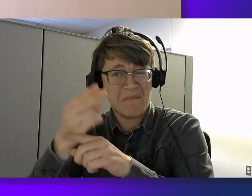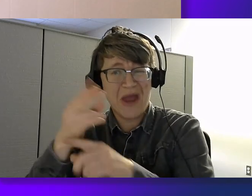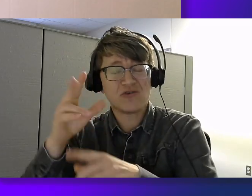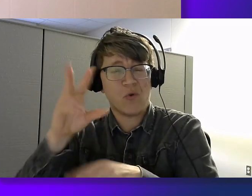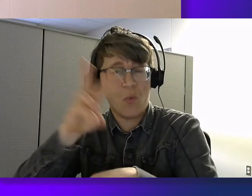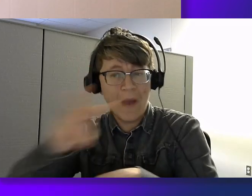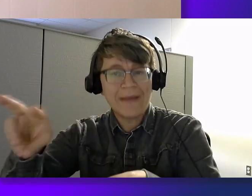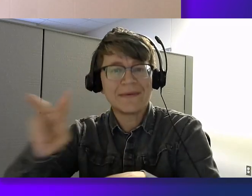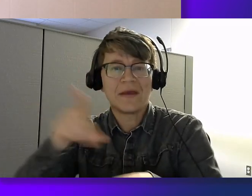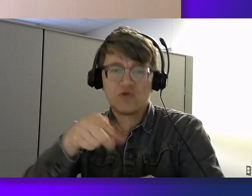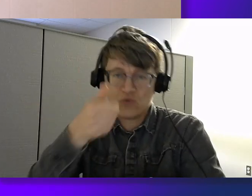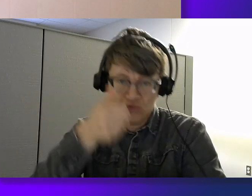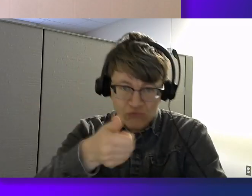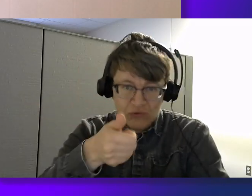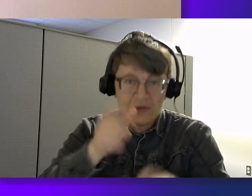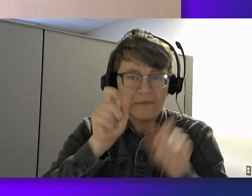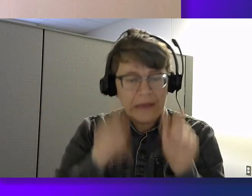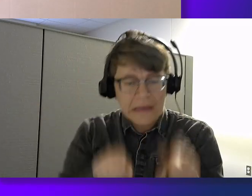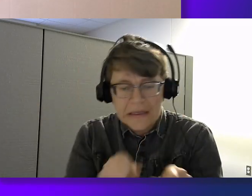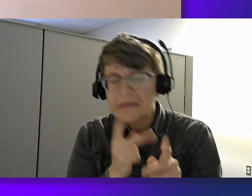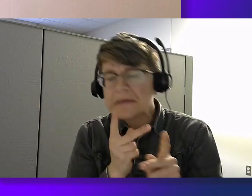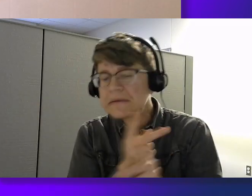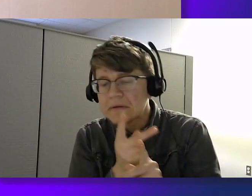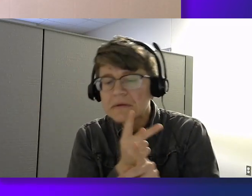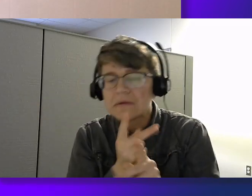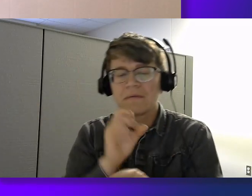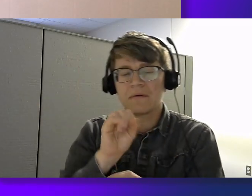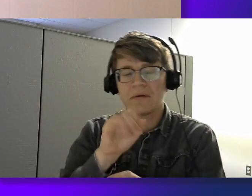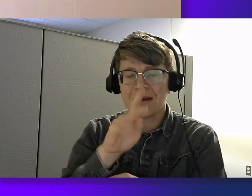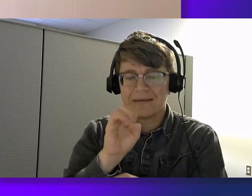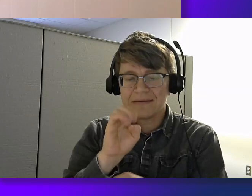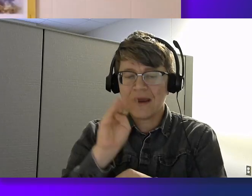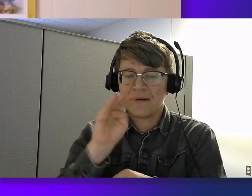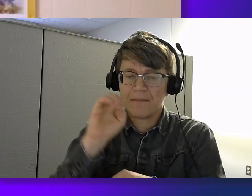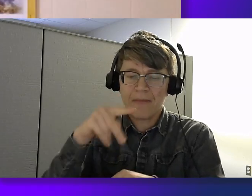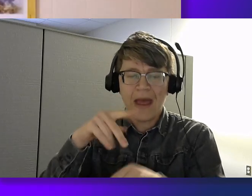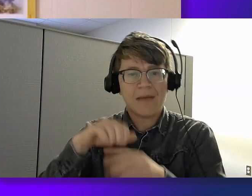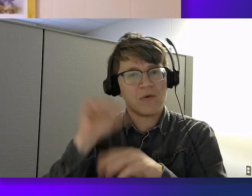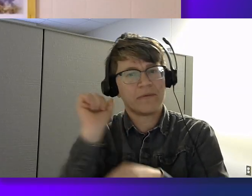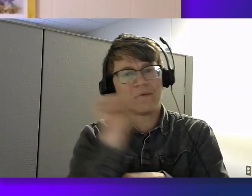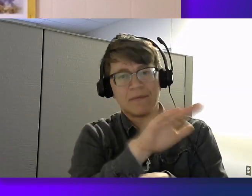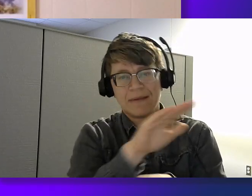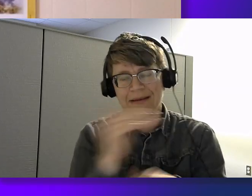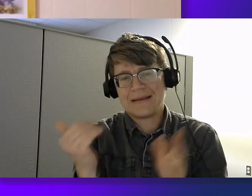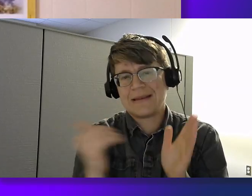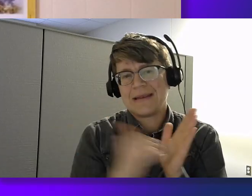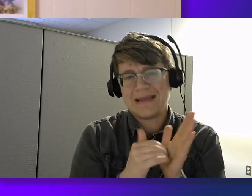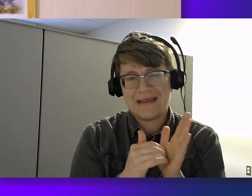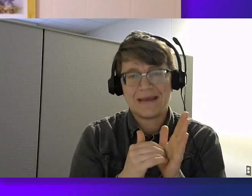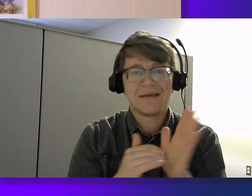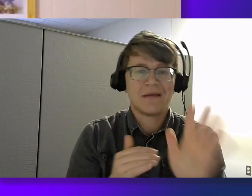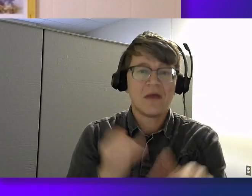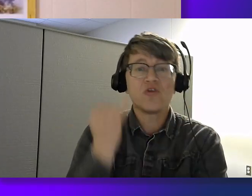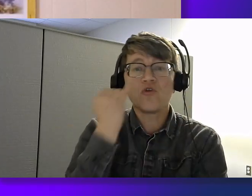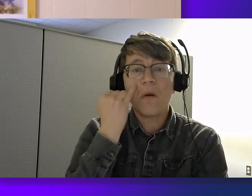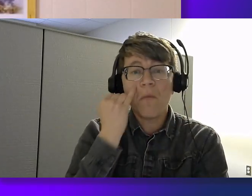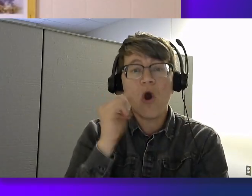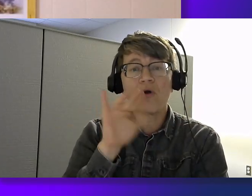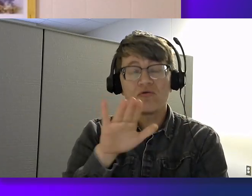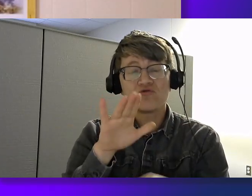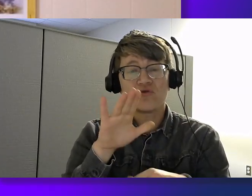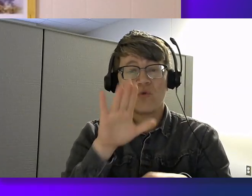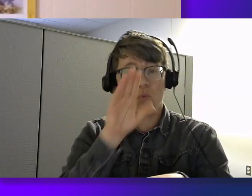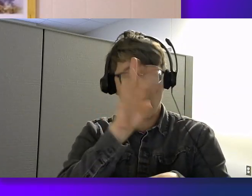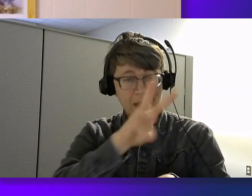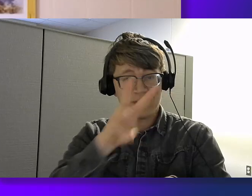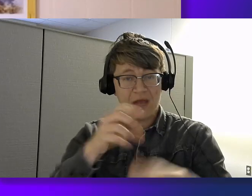search engines to identify, crawl, and index your new pages itself. That means if you've made a really significant change to your structure,